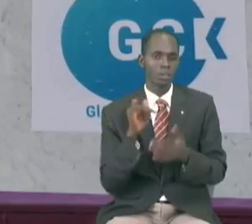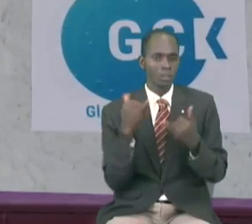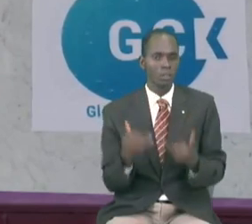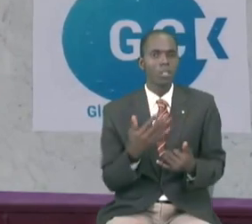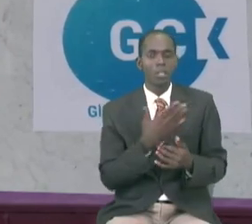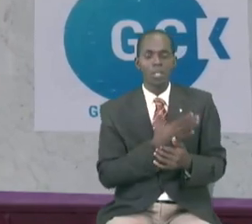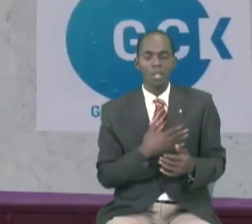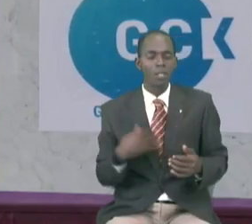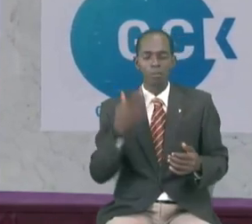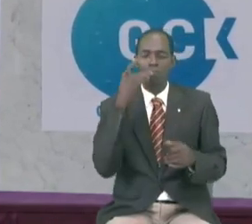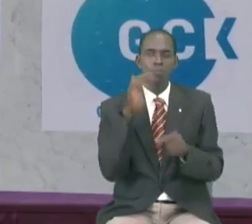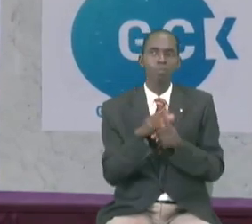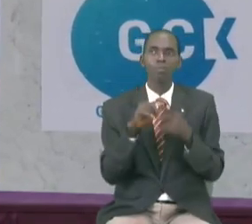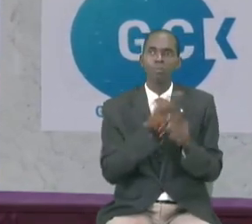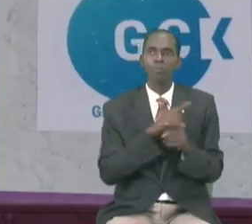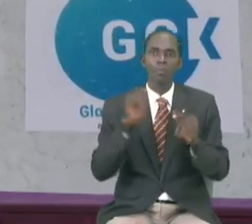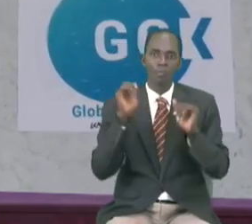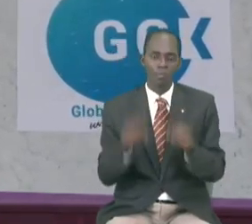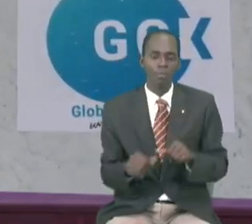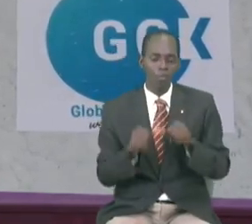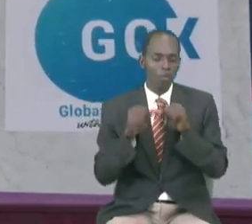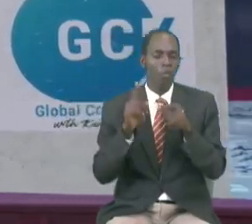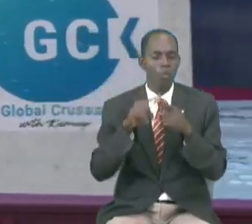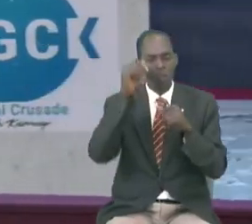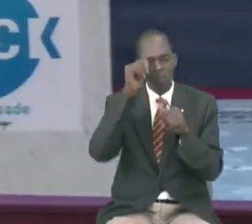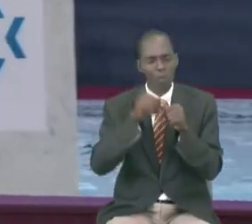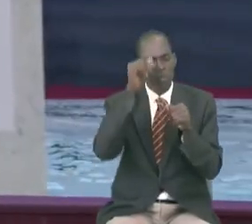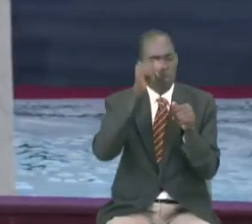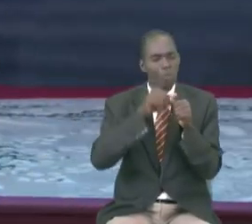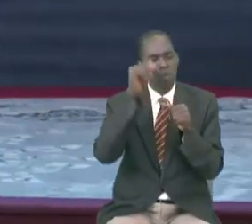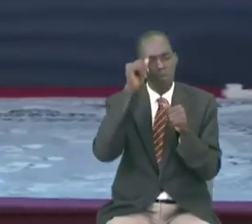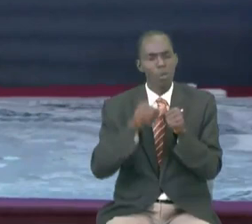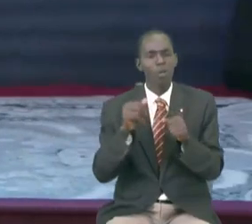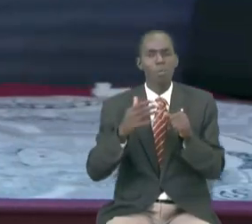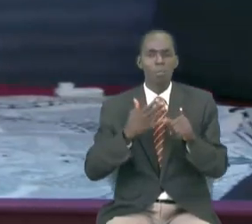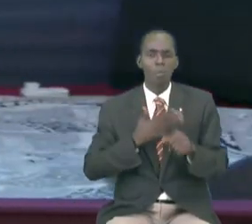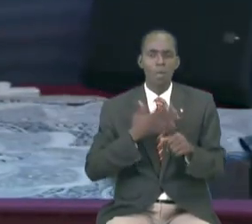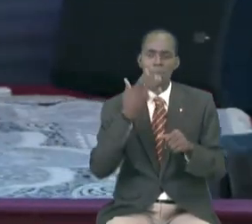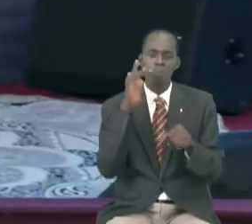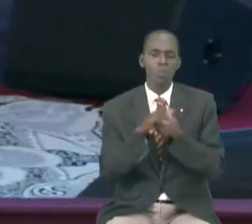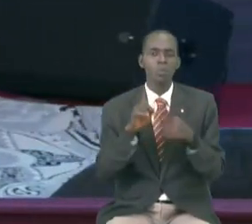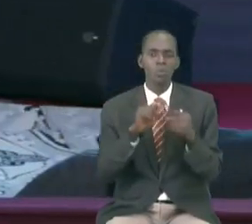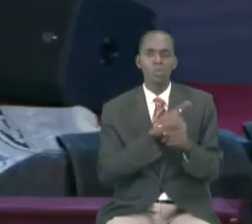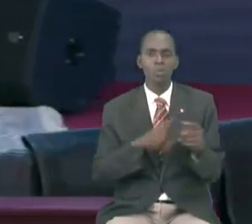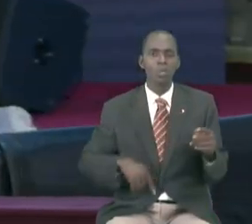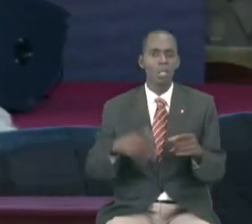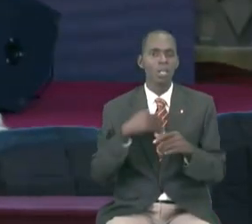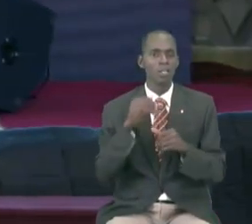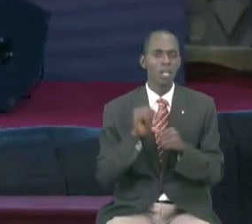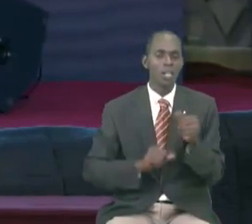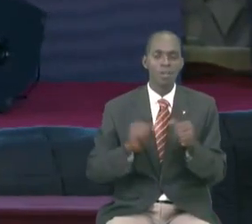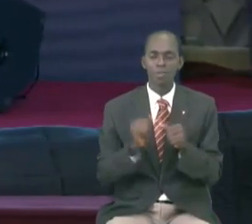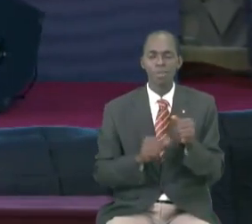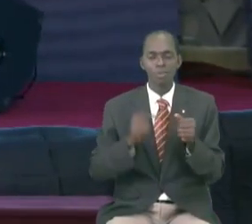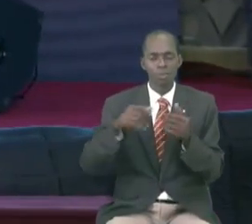way, every crossroad, I always remember, this is what I said unto the Lord, and